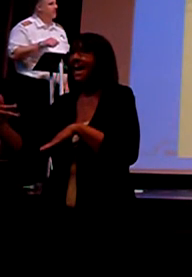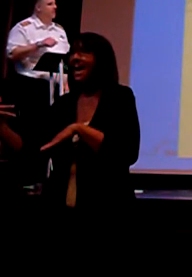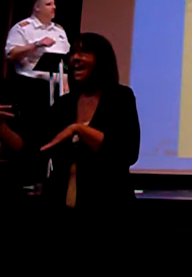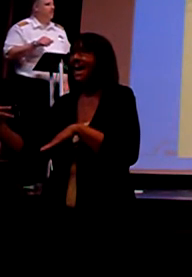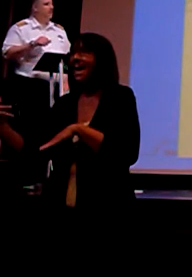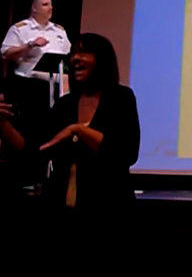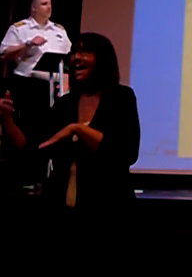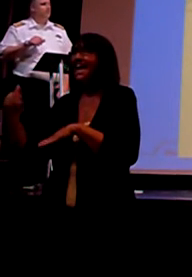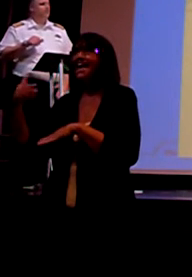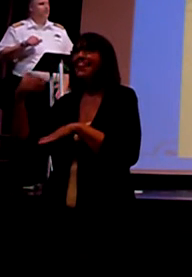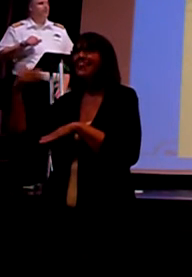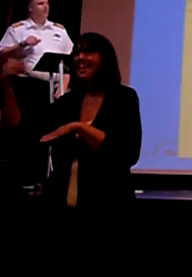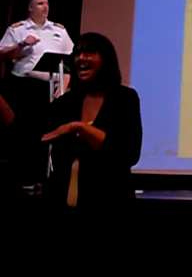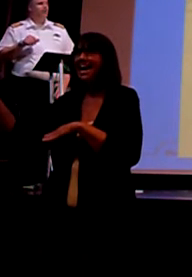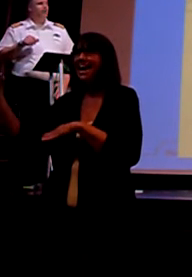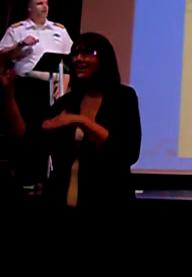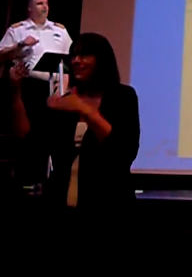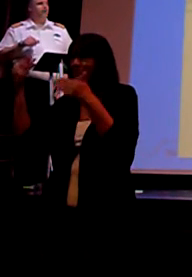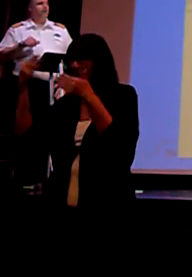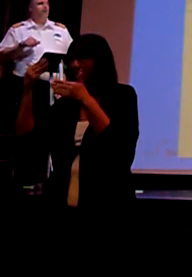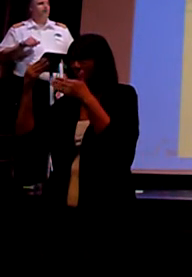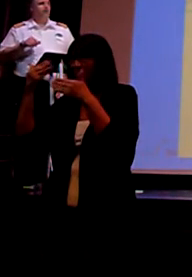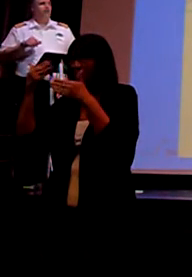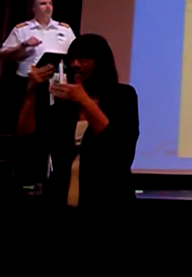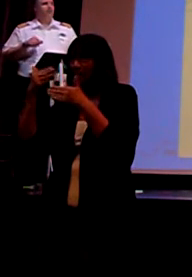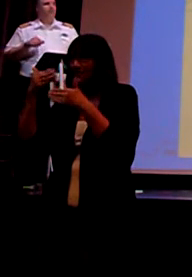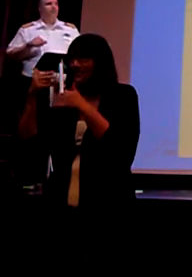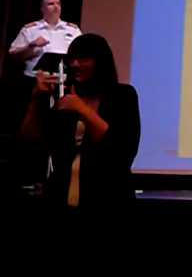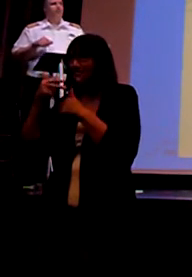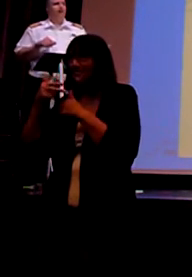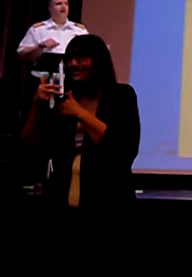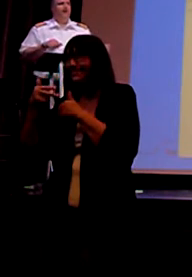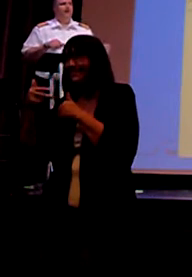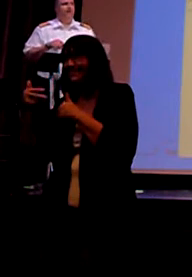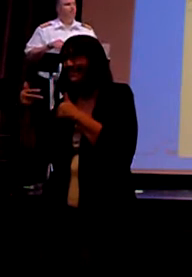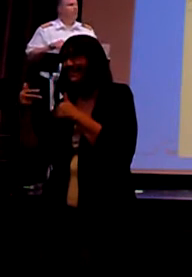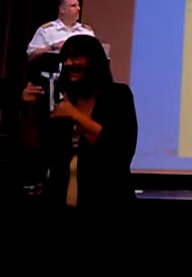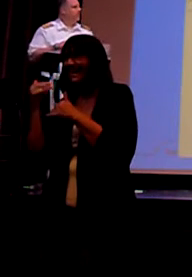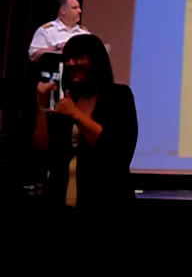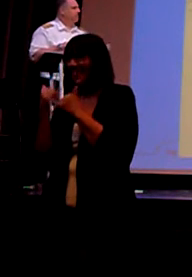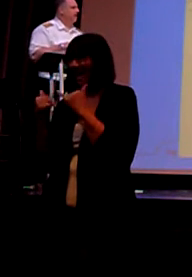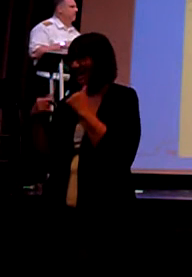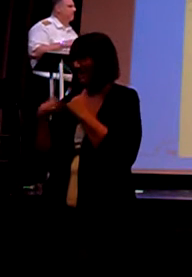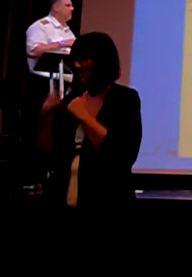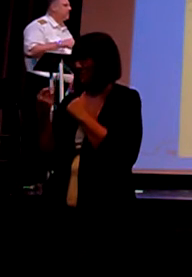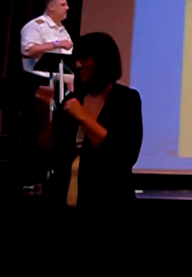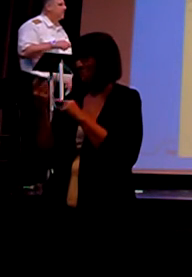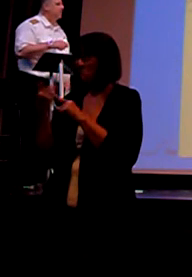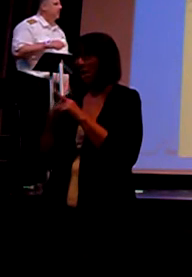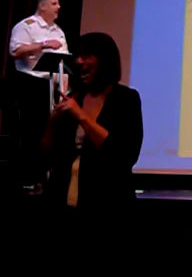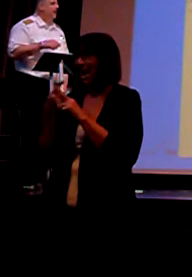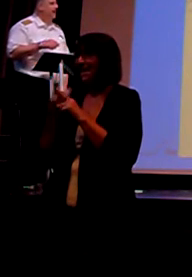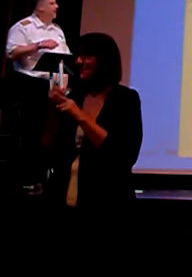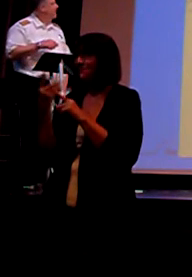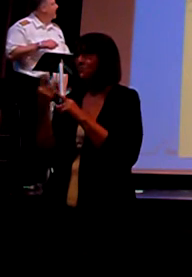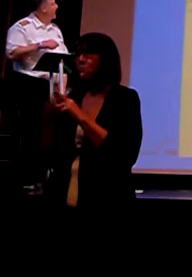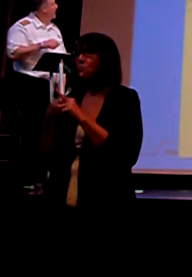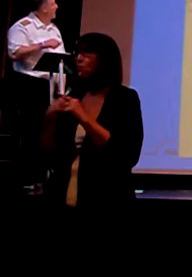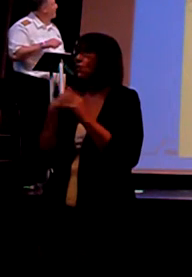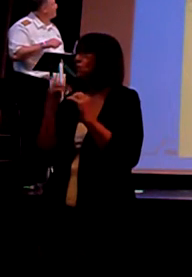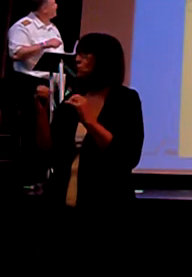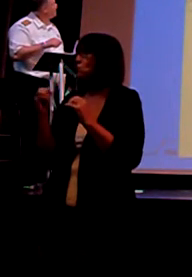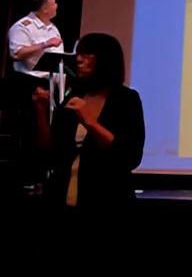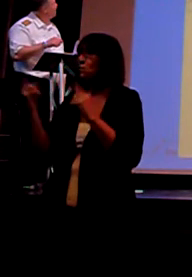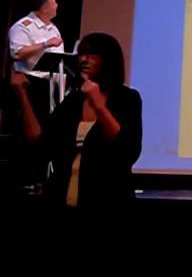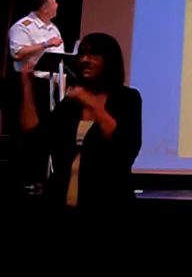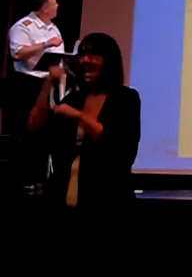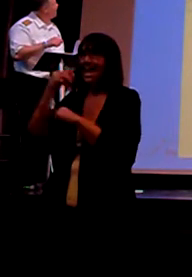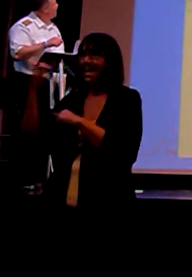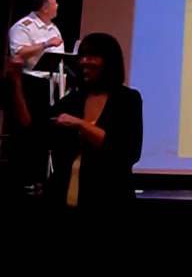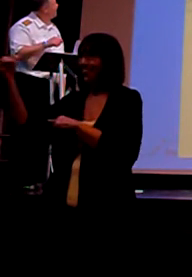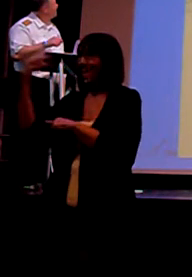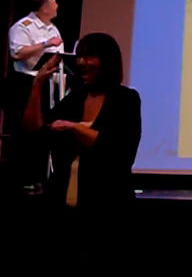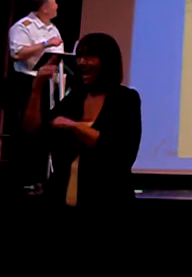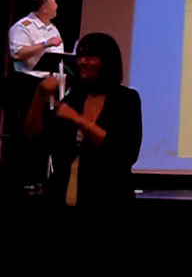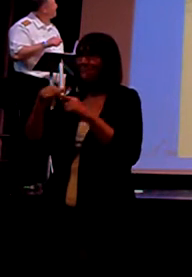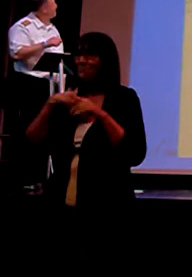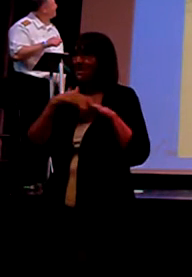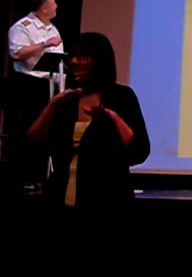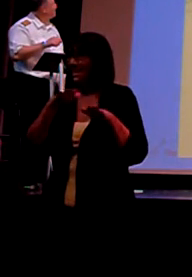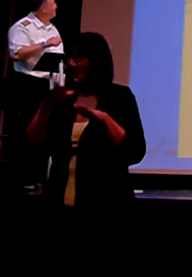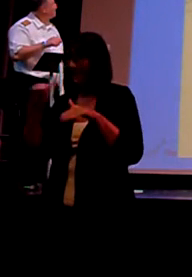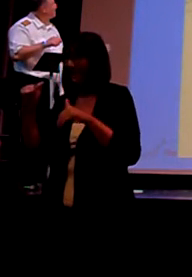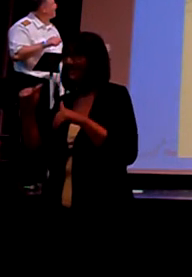in the season, the darker it got. So the last couple of months, we haven't had any daylight when we are leaving.